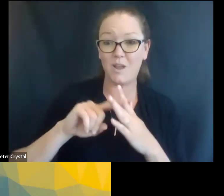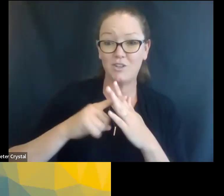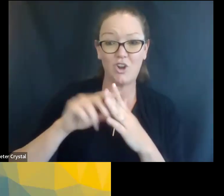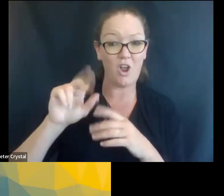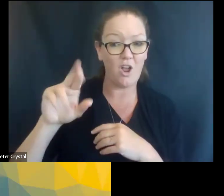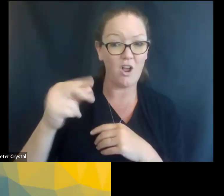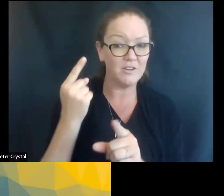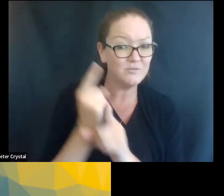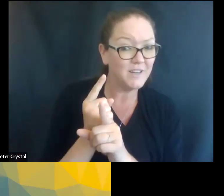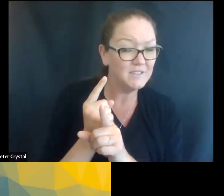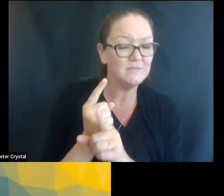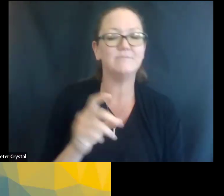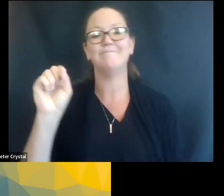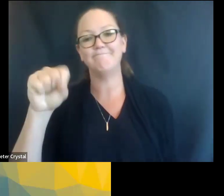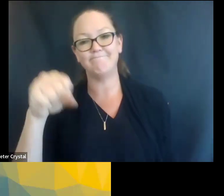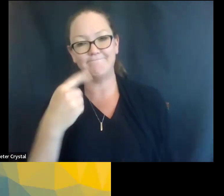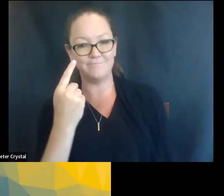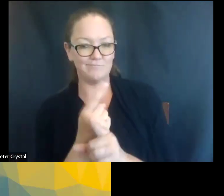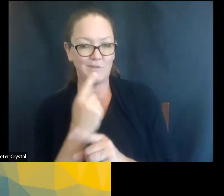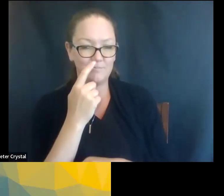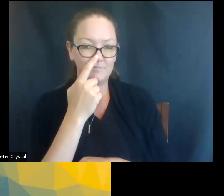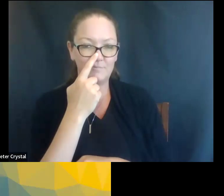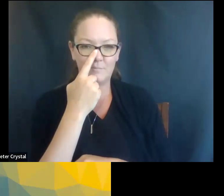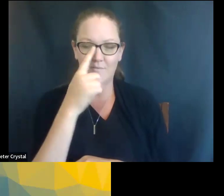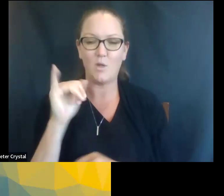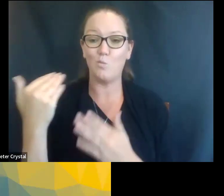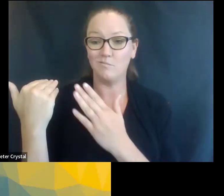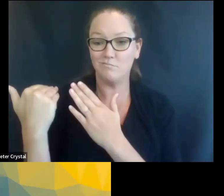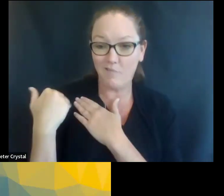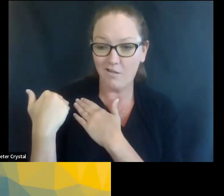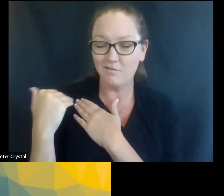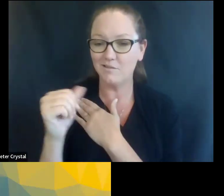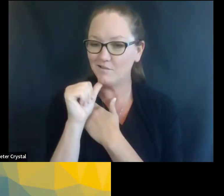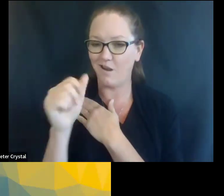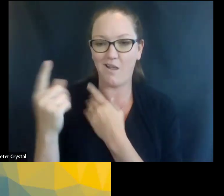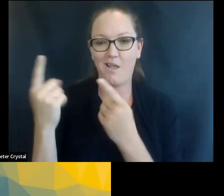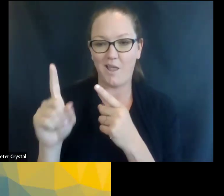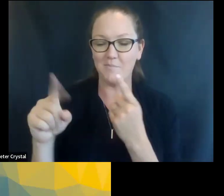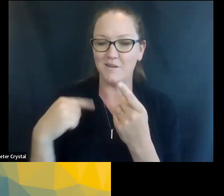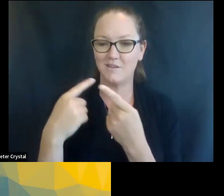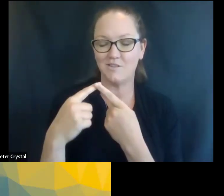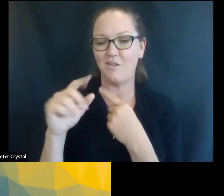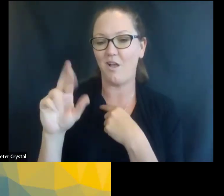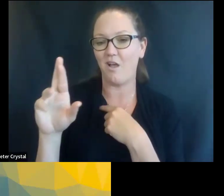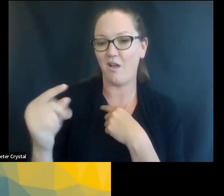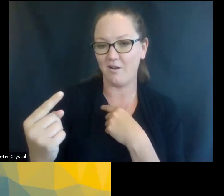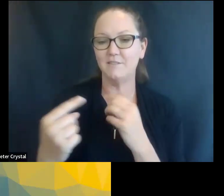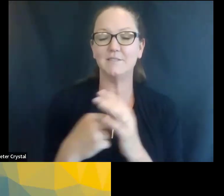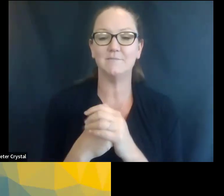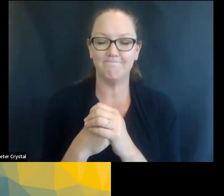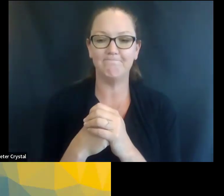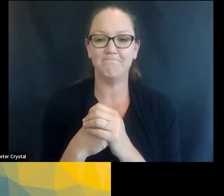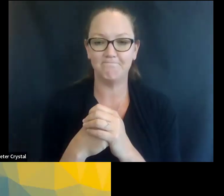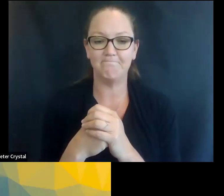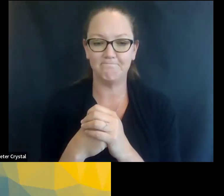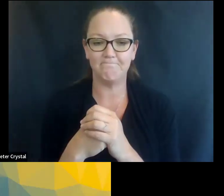correct? So that's right. The obligation by data brokers doesn't take effect until August 1st. That's just the way the